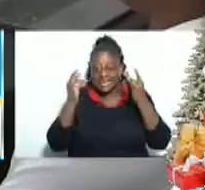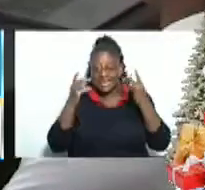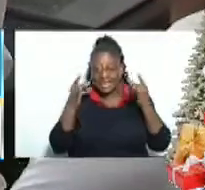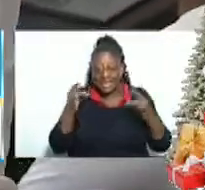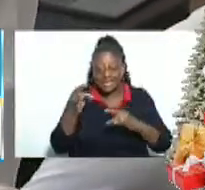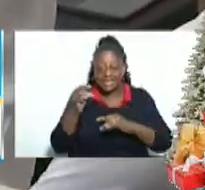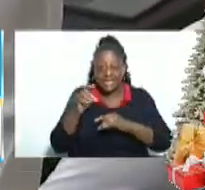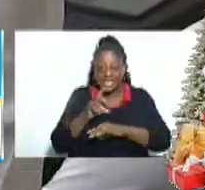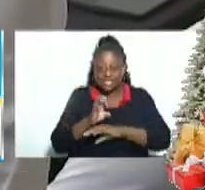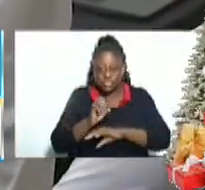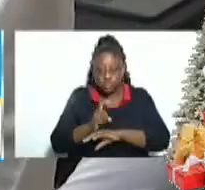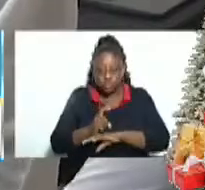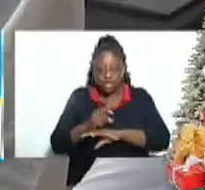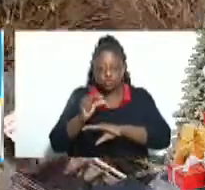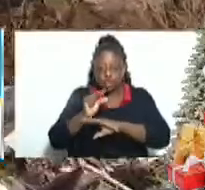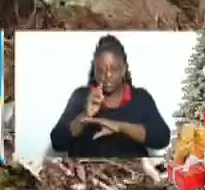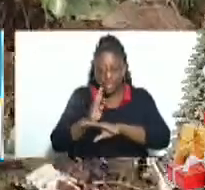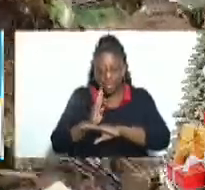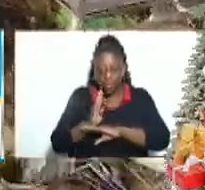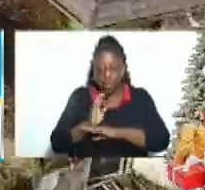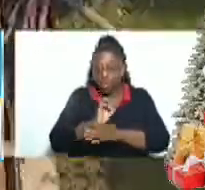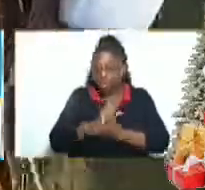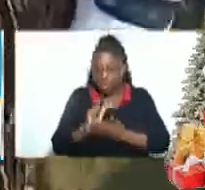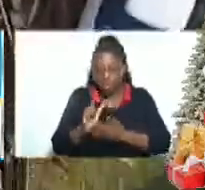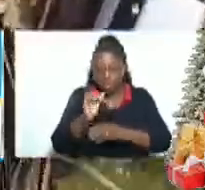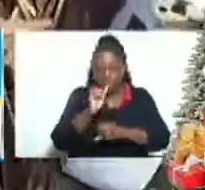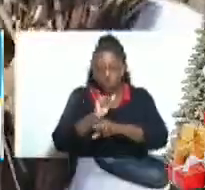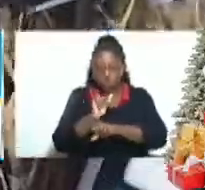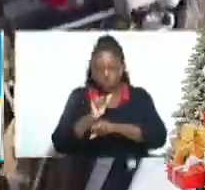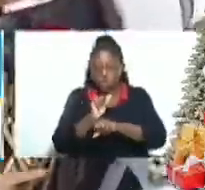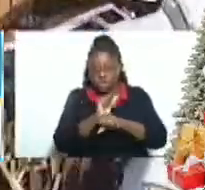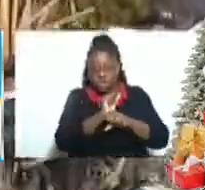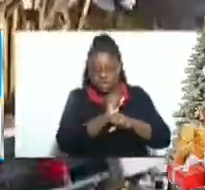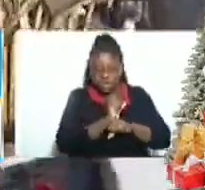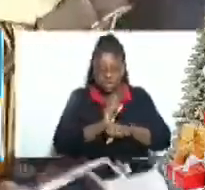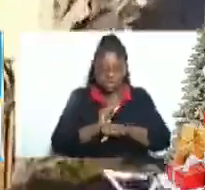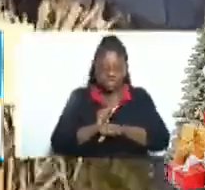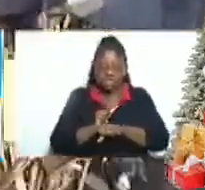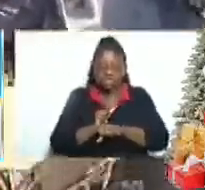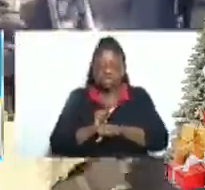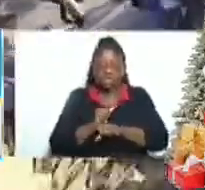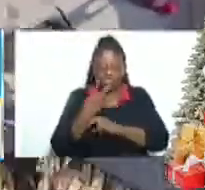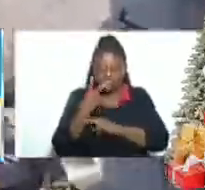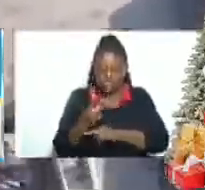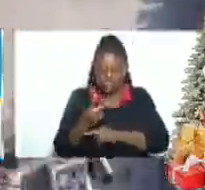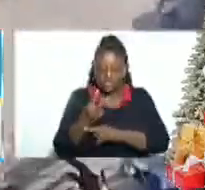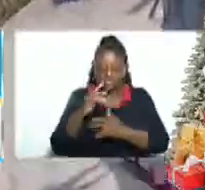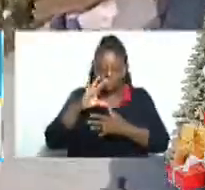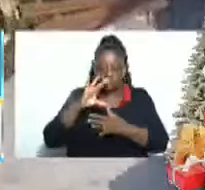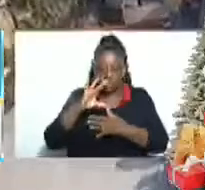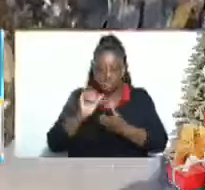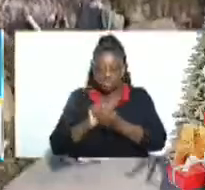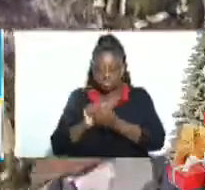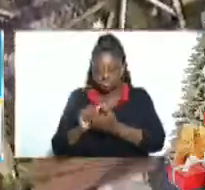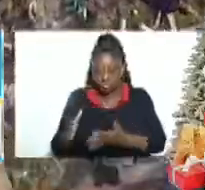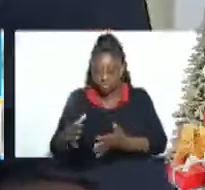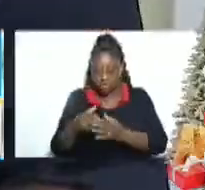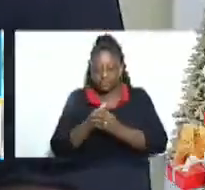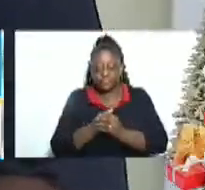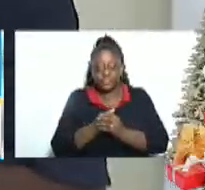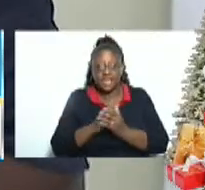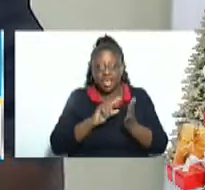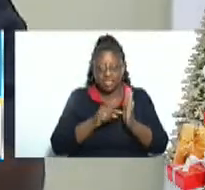Anagua, Exuma, and Grand Bahama, where participants observed firsthand the remnants of disaster Dorian. This journey